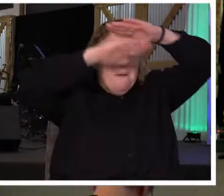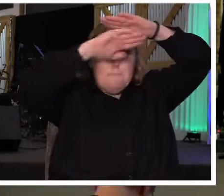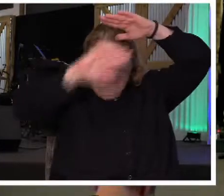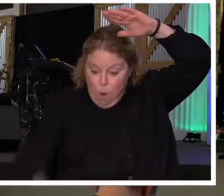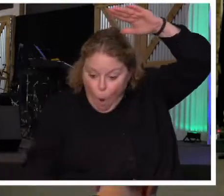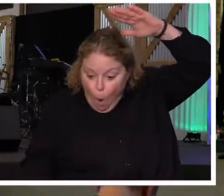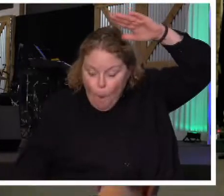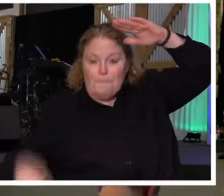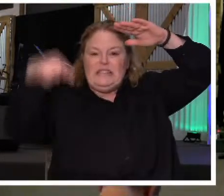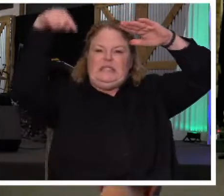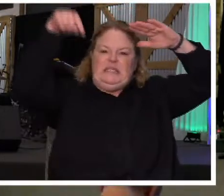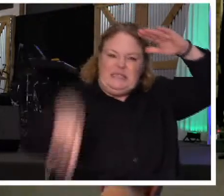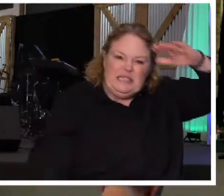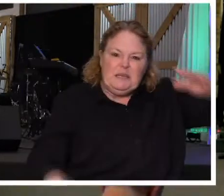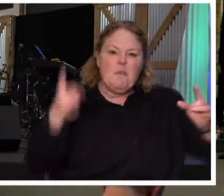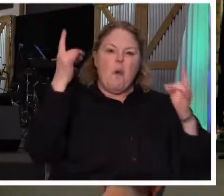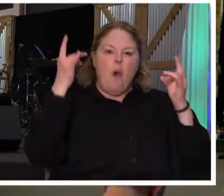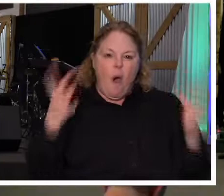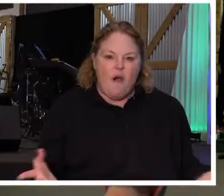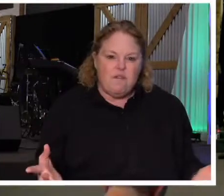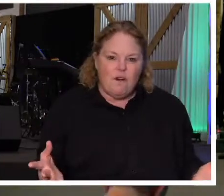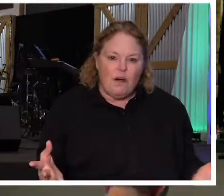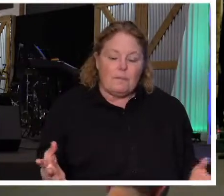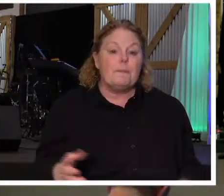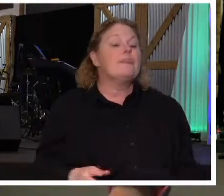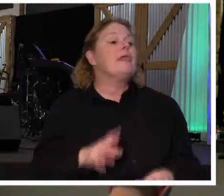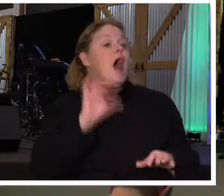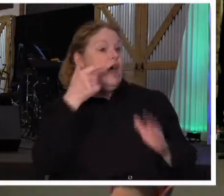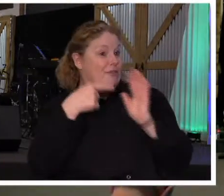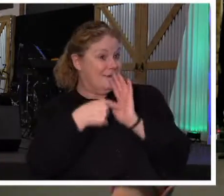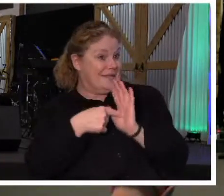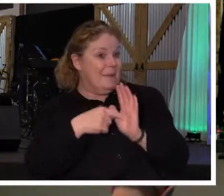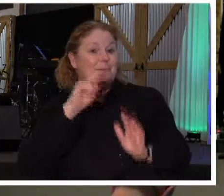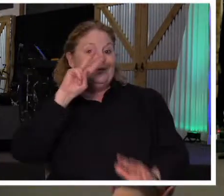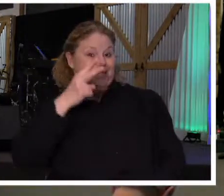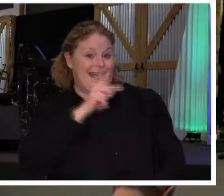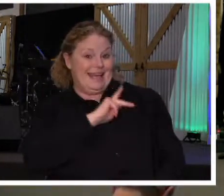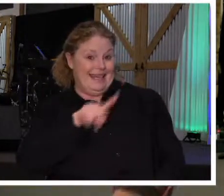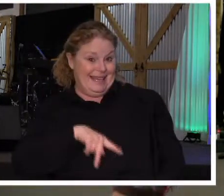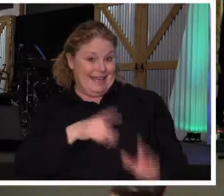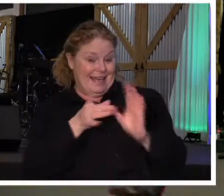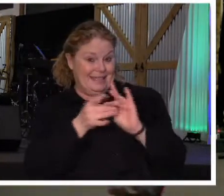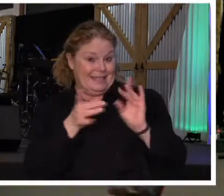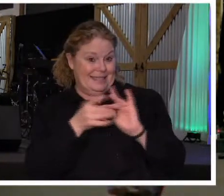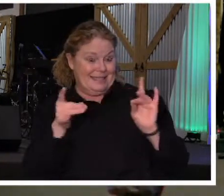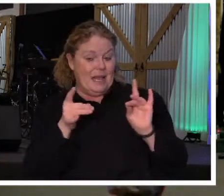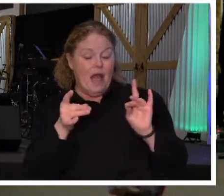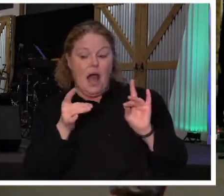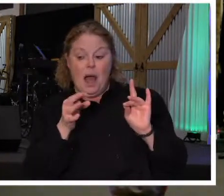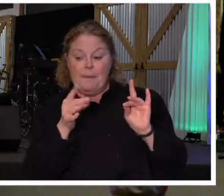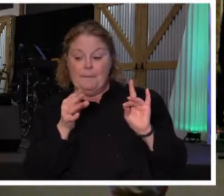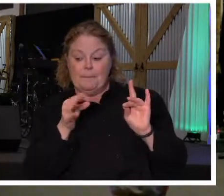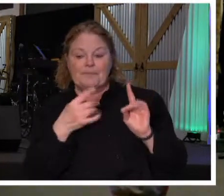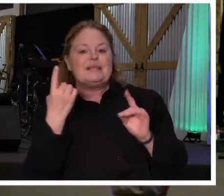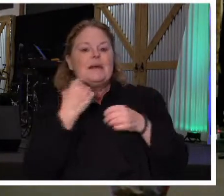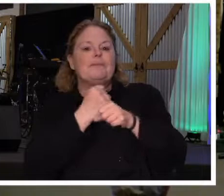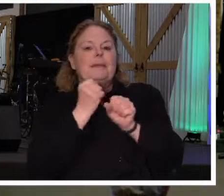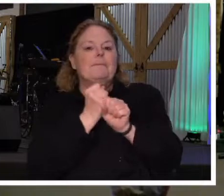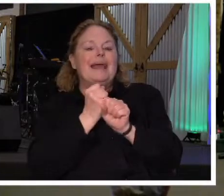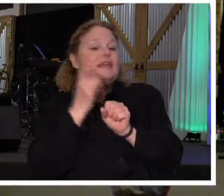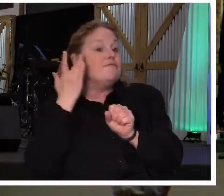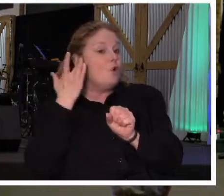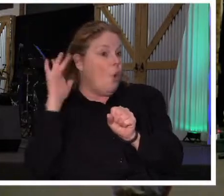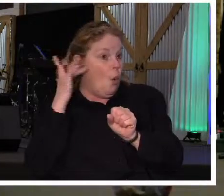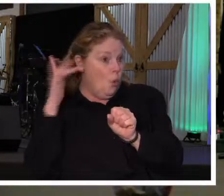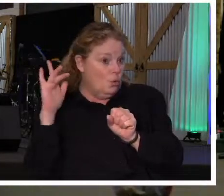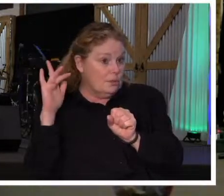Hebrew interpretation of that. In fact, then you move into 2 Kings chapter 25, verse 15, and it talks about articles being made in English of pure